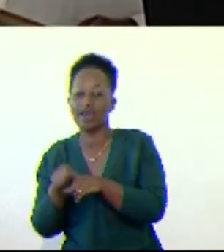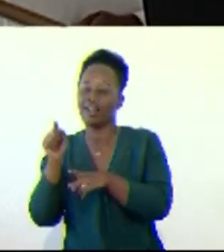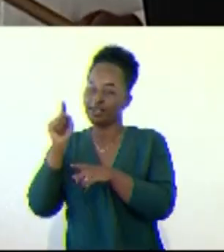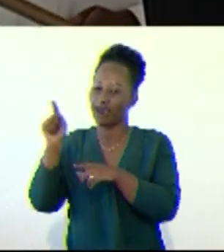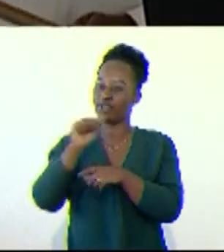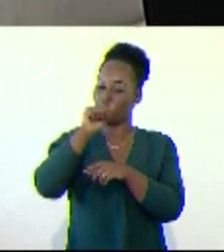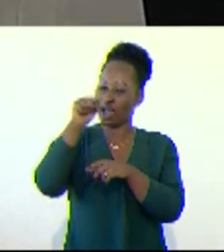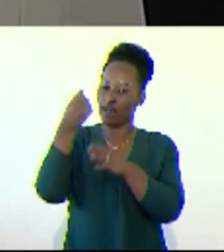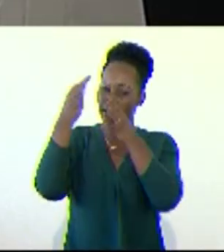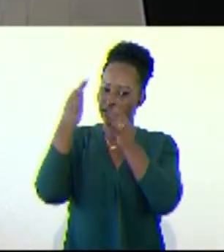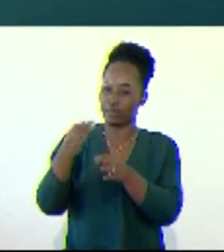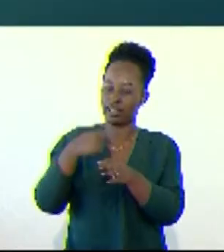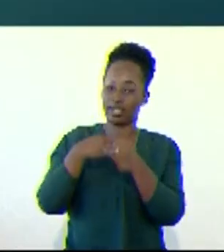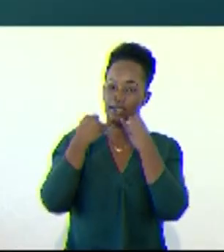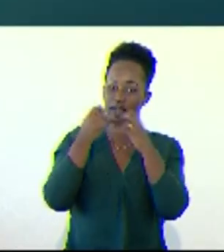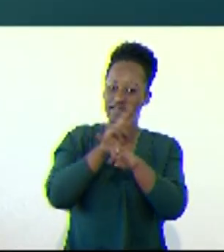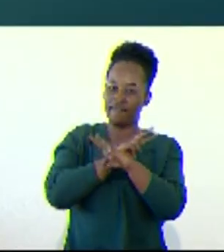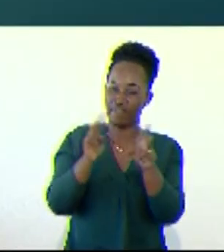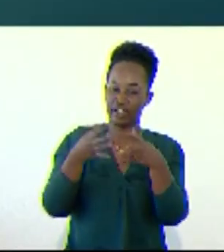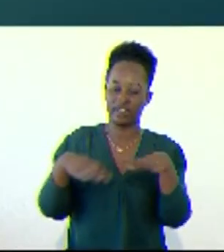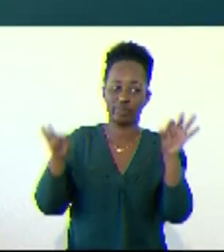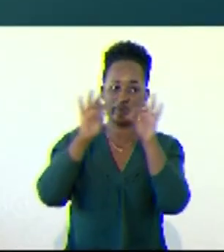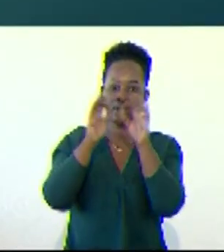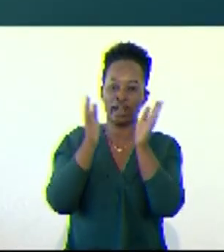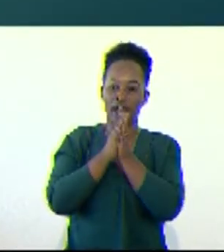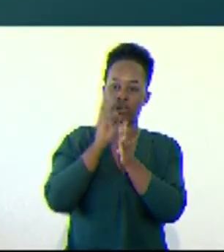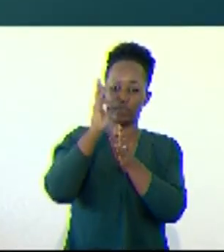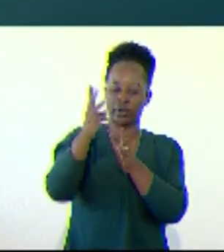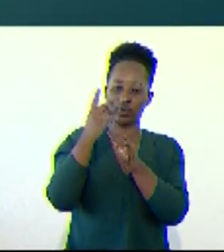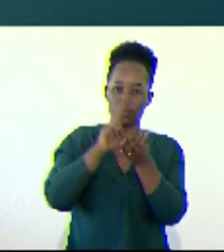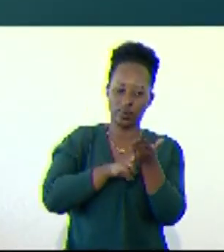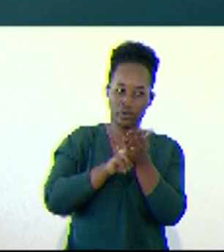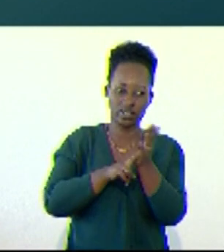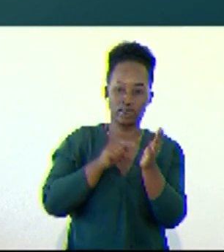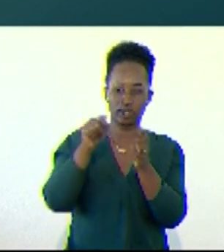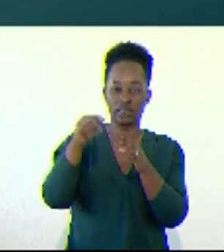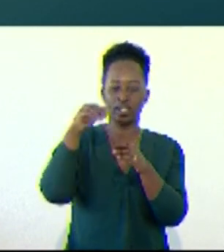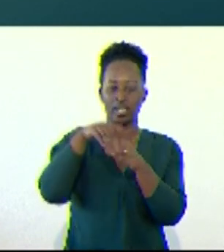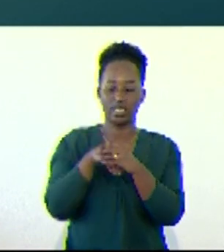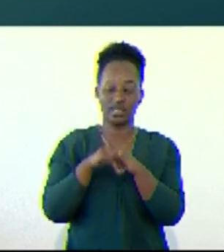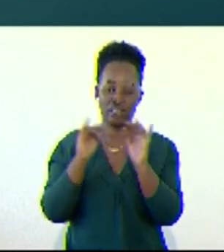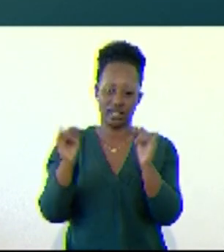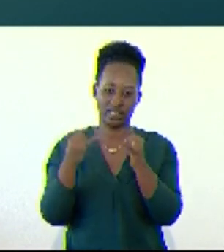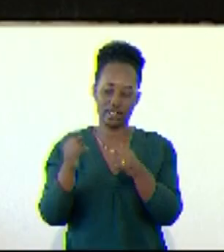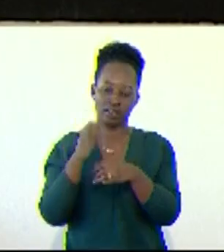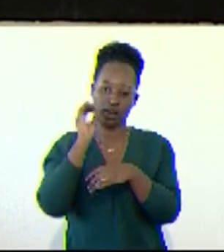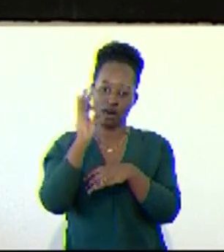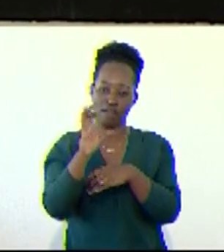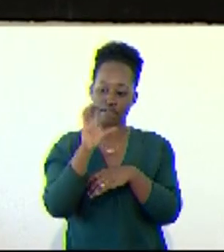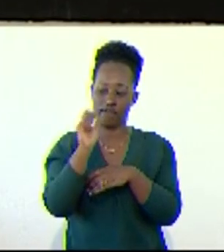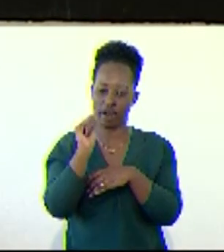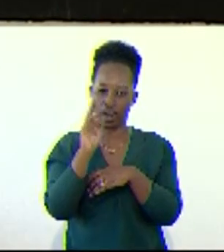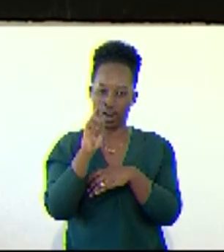other compound I told you it is very important, and we will use it in the test of carbonyl compounds,